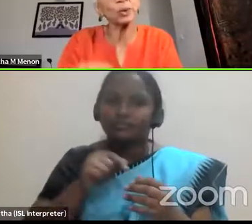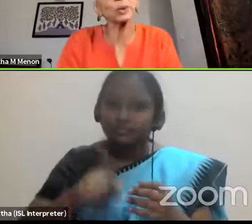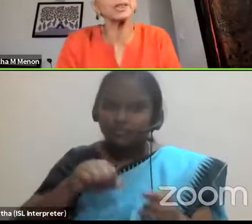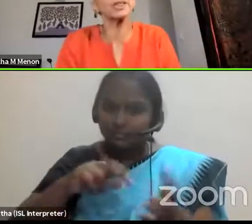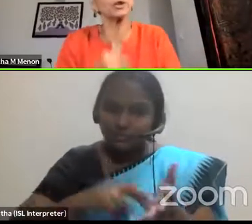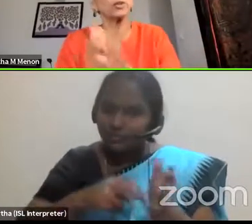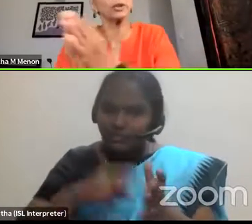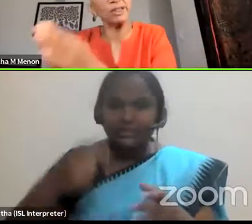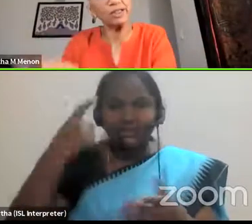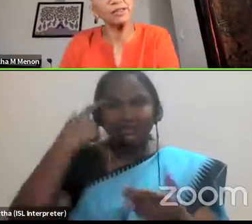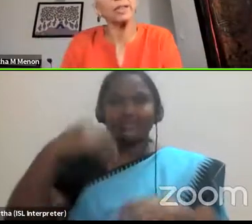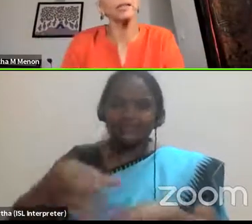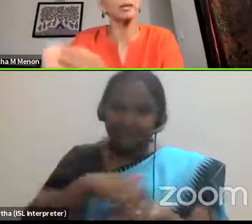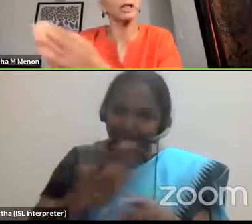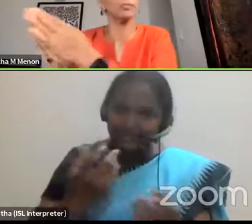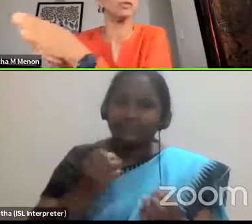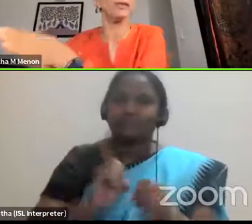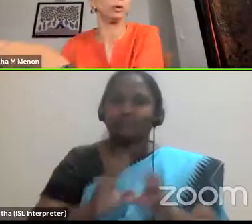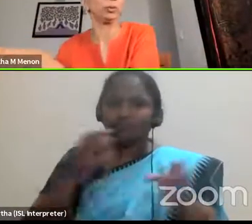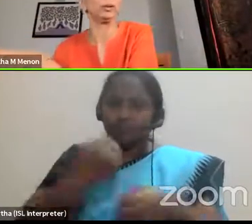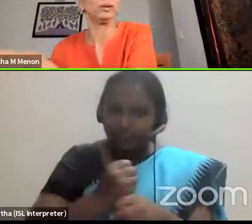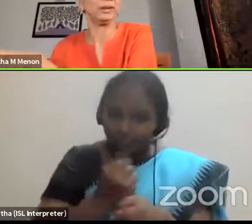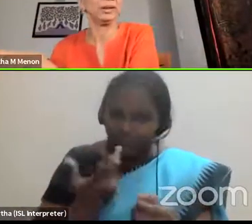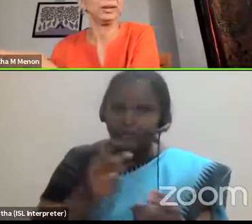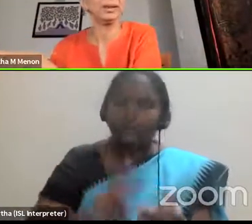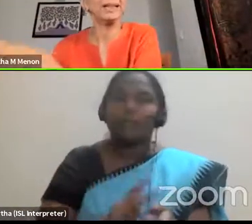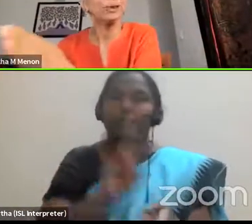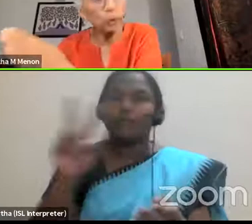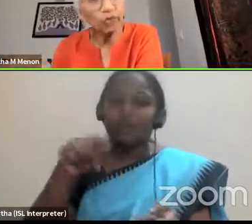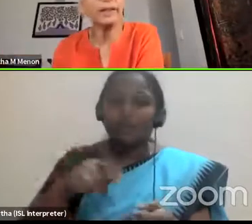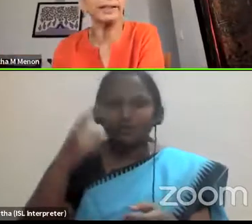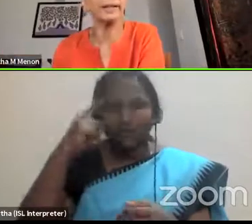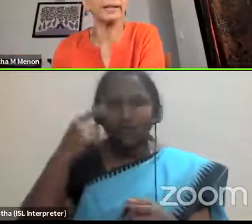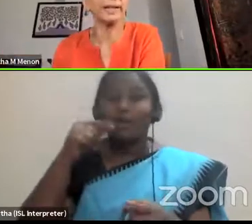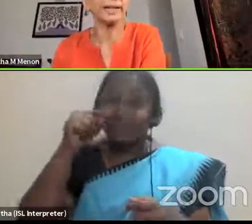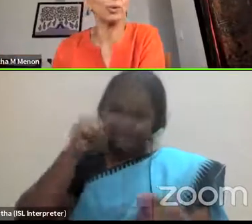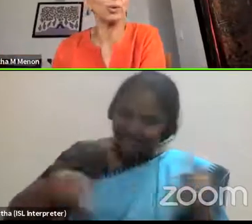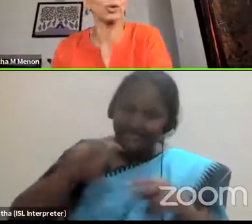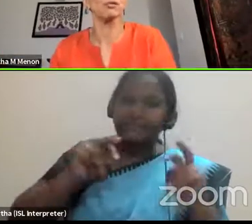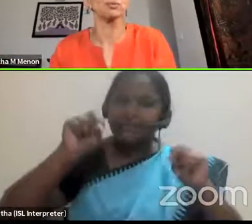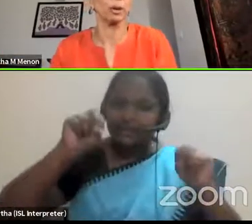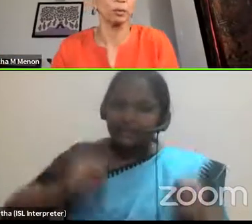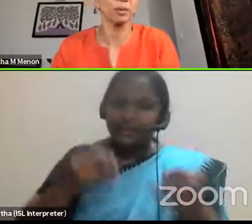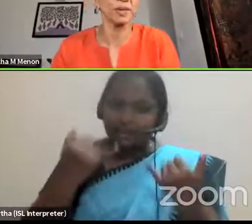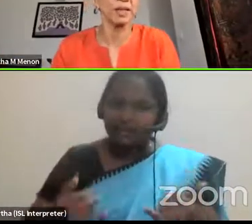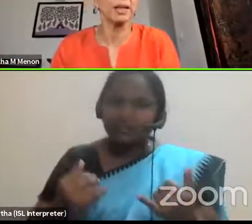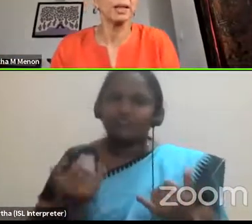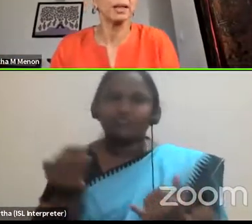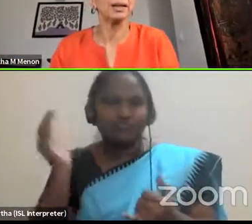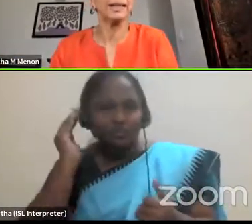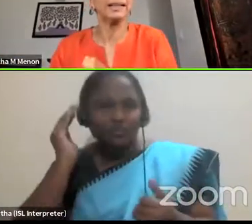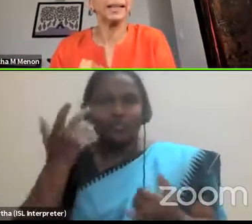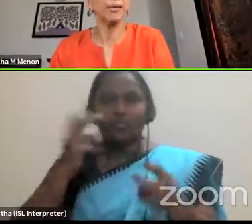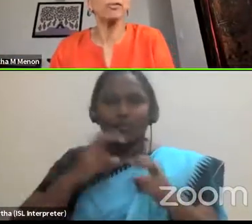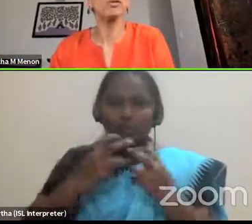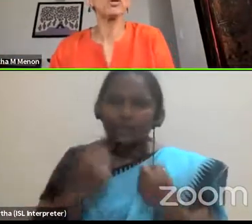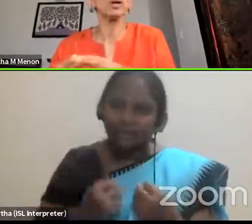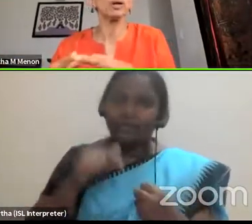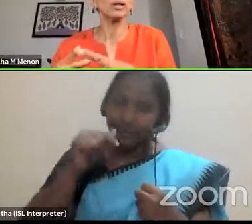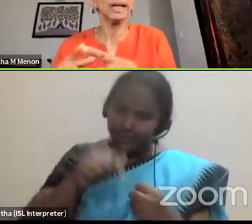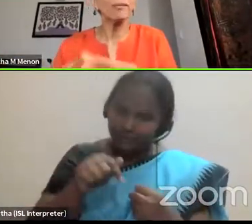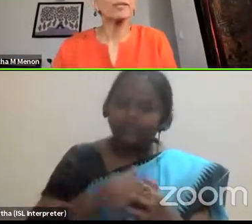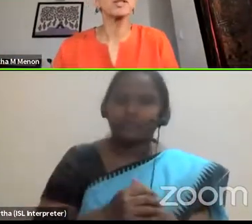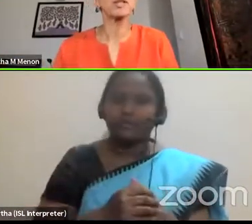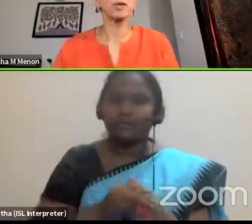human ingenuity, human creative skills become more valuable. And those are needed now to solve the problems. And